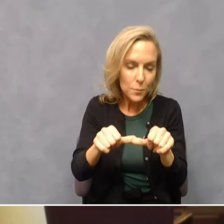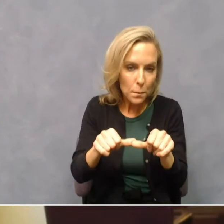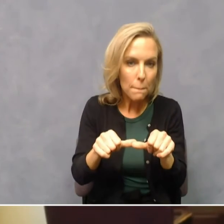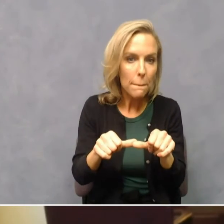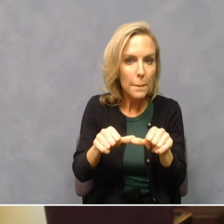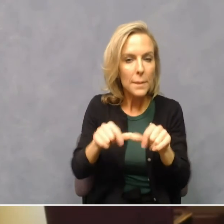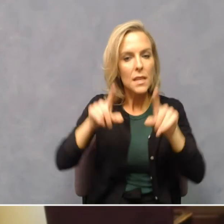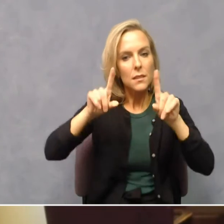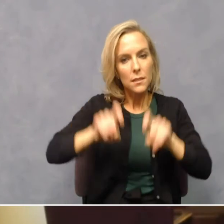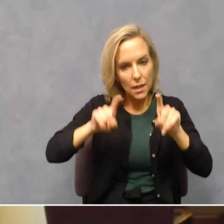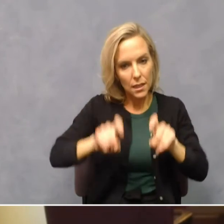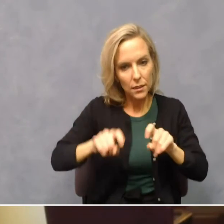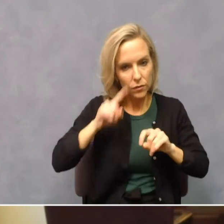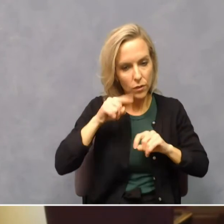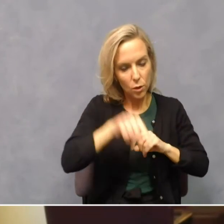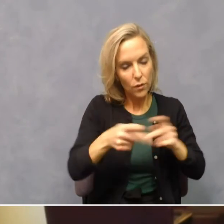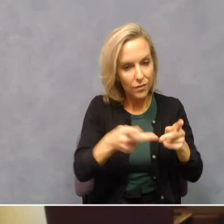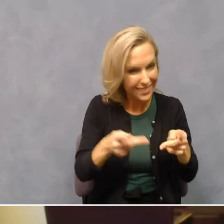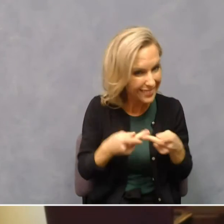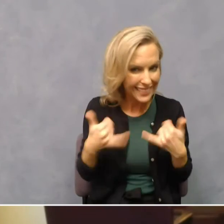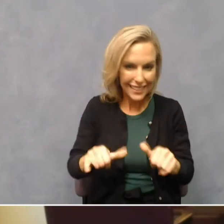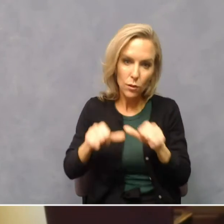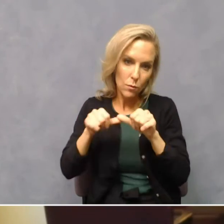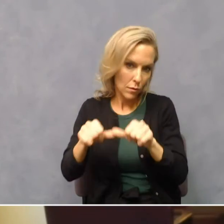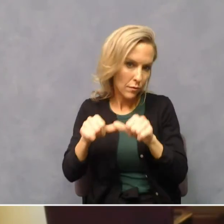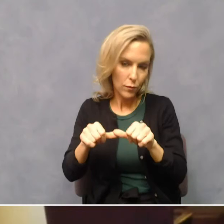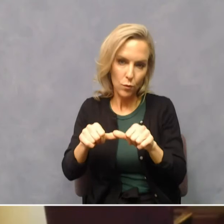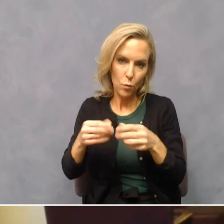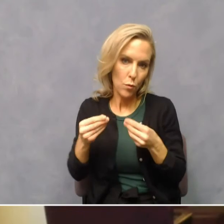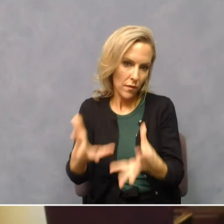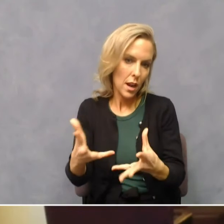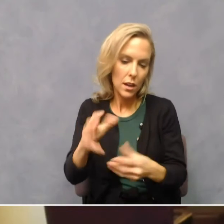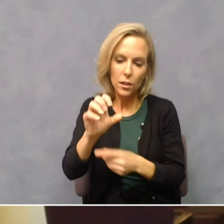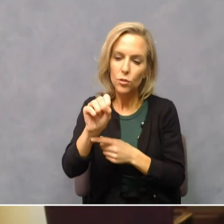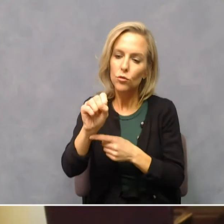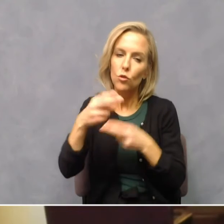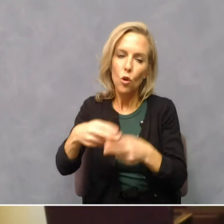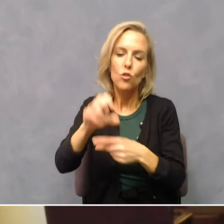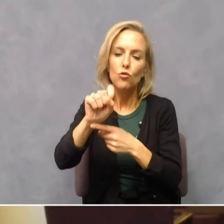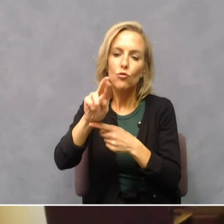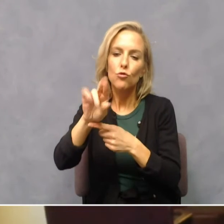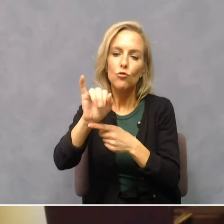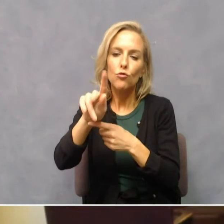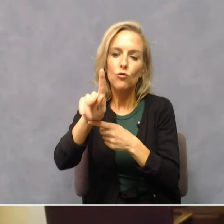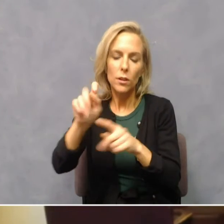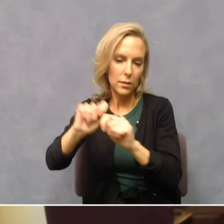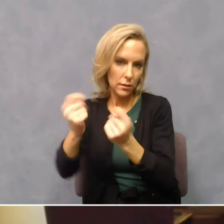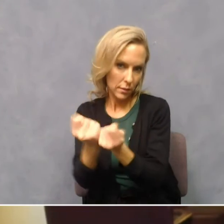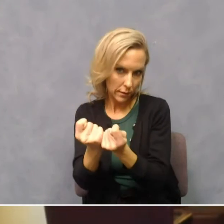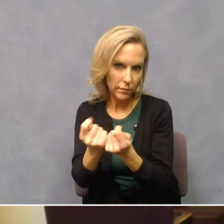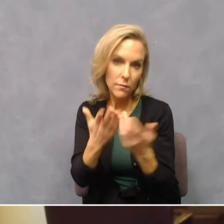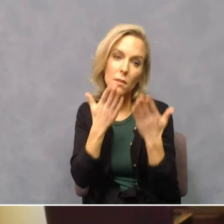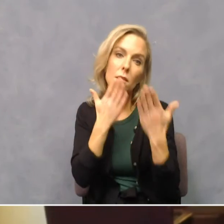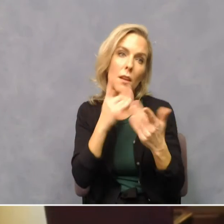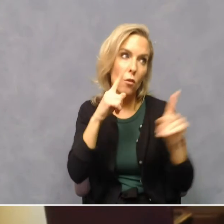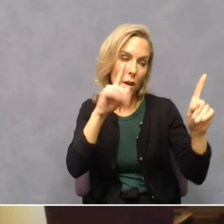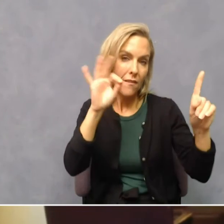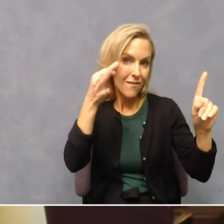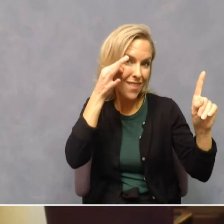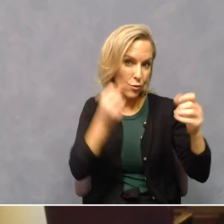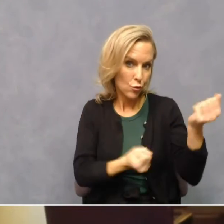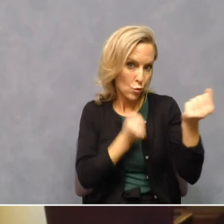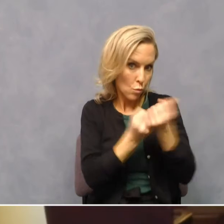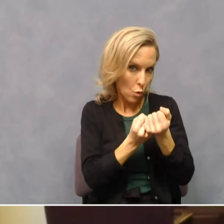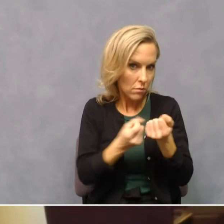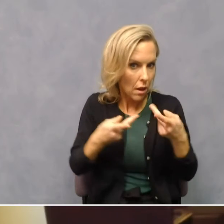these facilities. We're continuing to provide the strike teams. We're very thankful for the federal support that's going to allow us